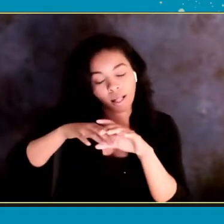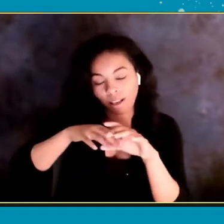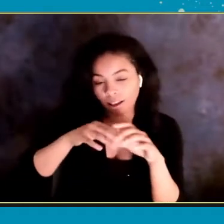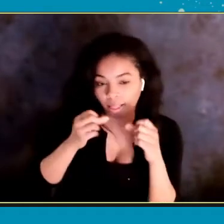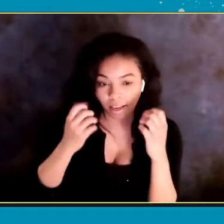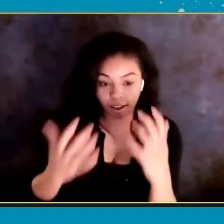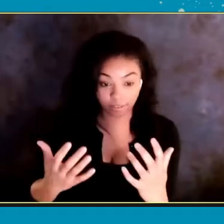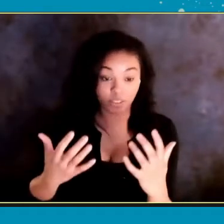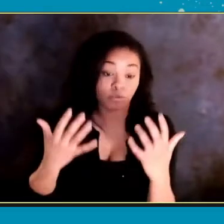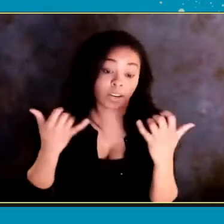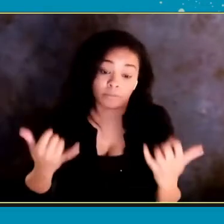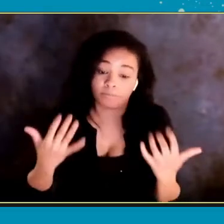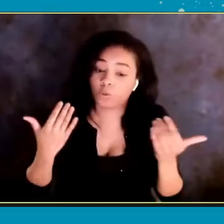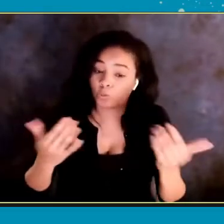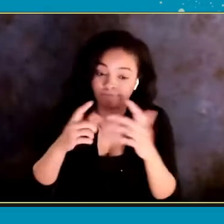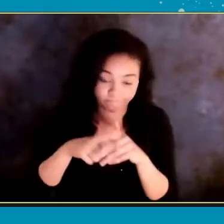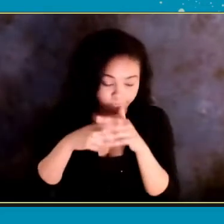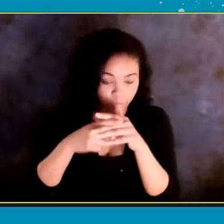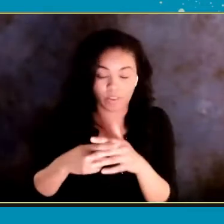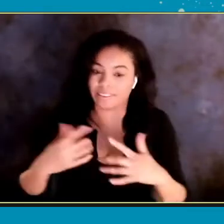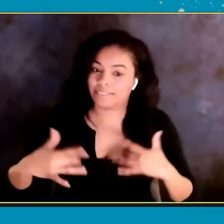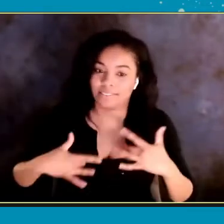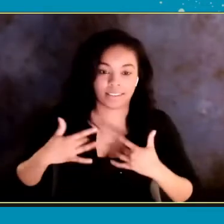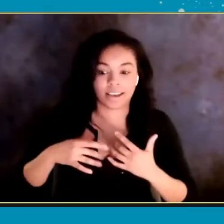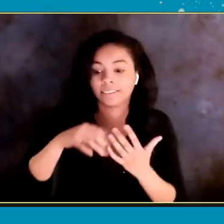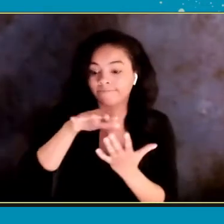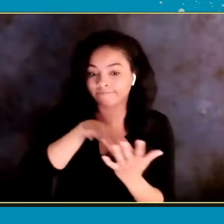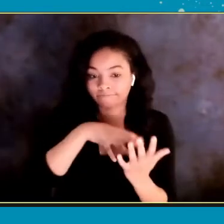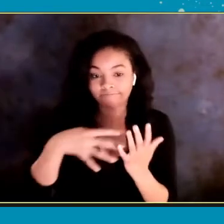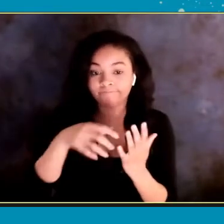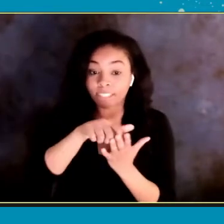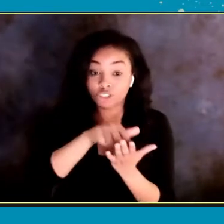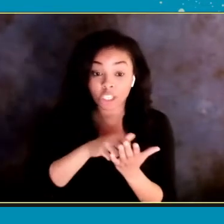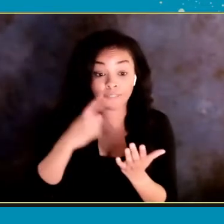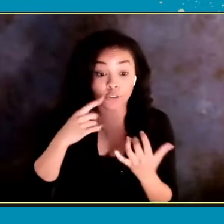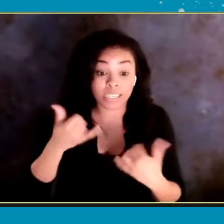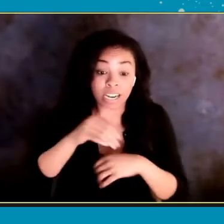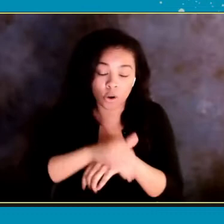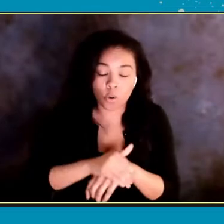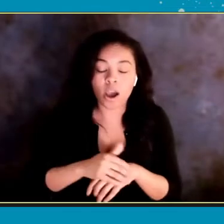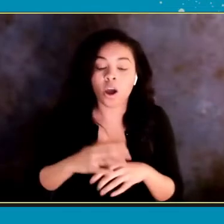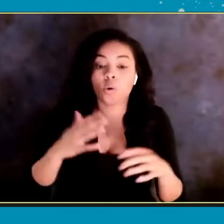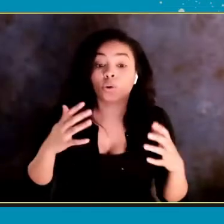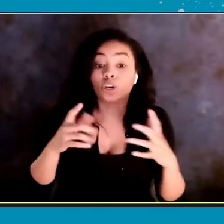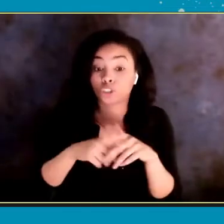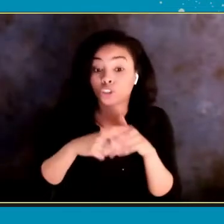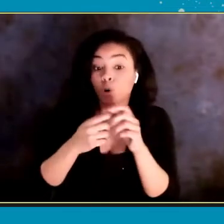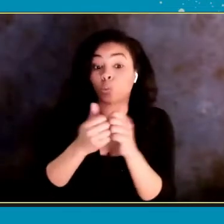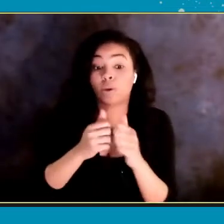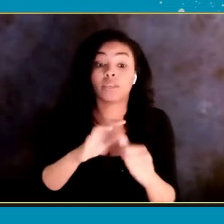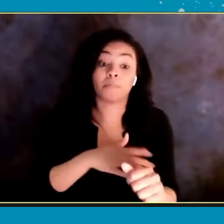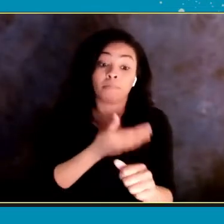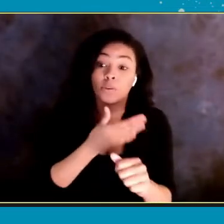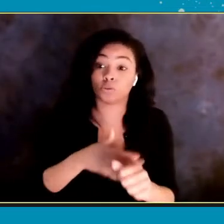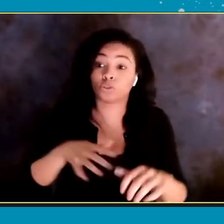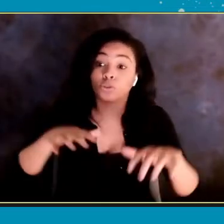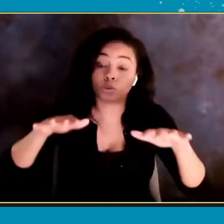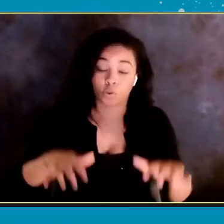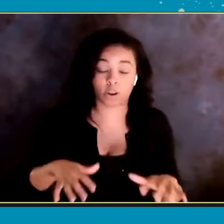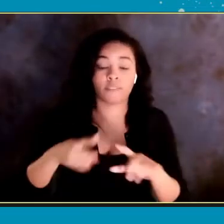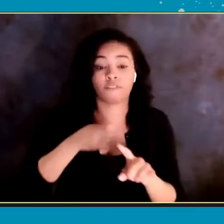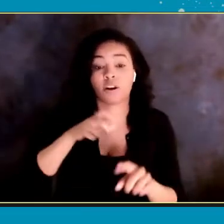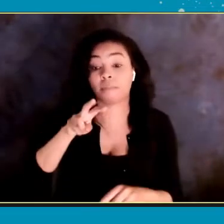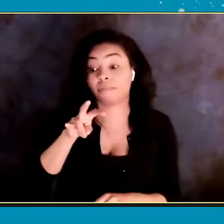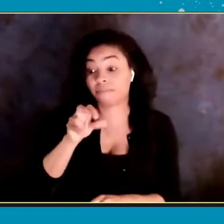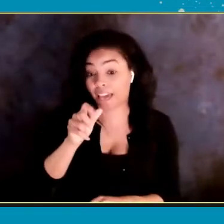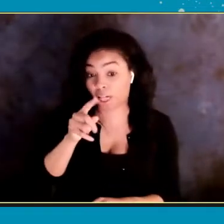it. We have an exciting agenda for y'all tonight. We're going to start with a musical grounding by Valerie June. Then Pam Spees